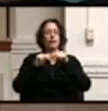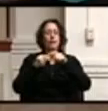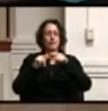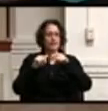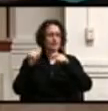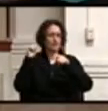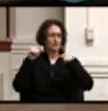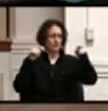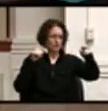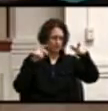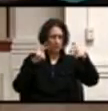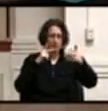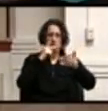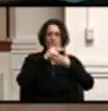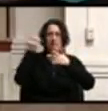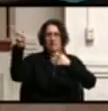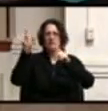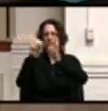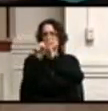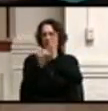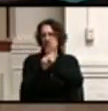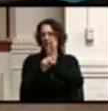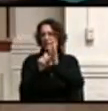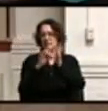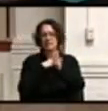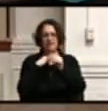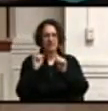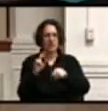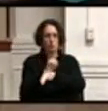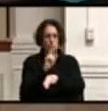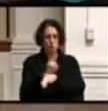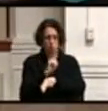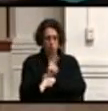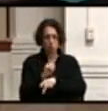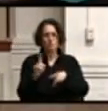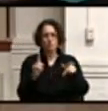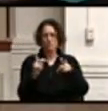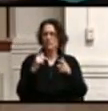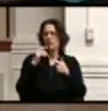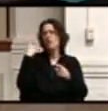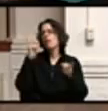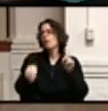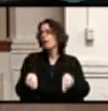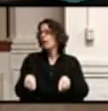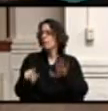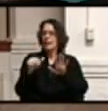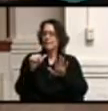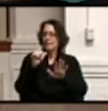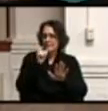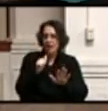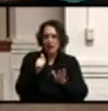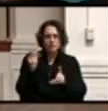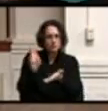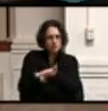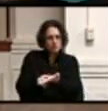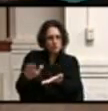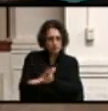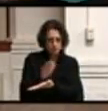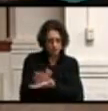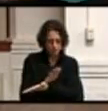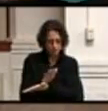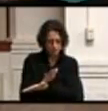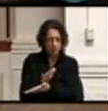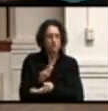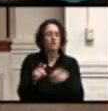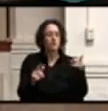fact that we recognized, even during the Black River design, that we were going to be losing such a substantial amount of parking, We notified